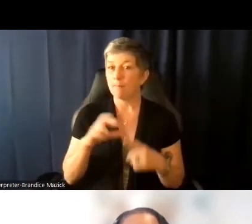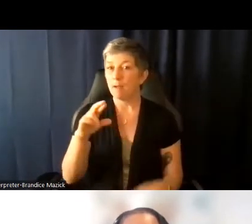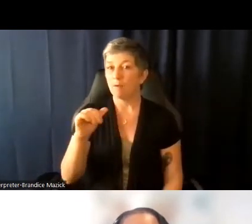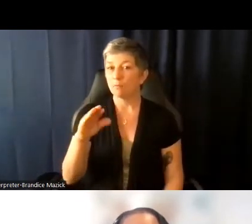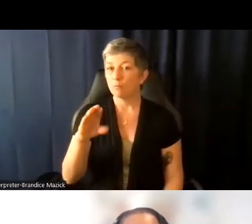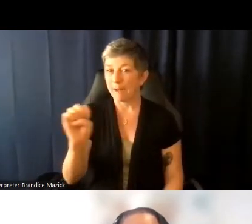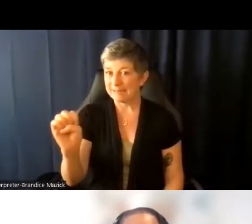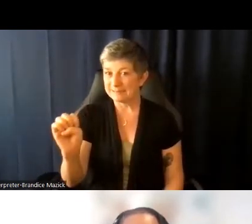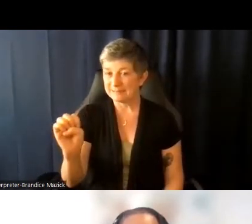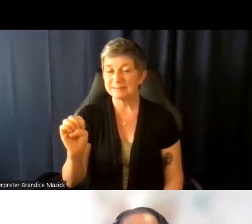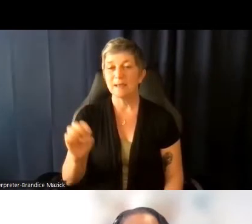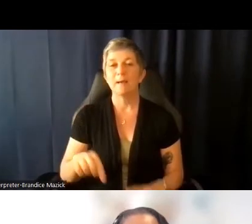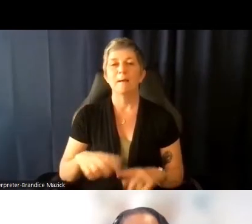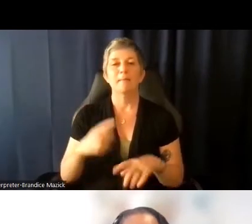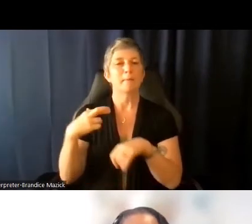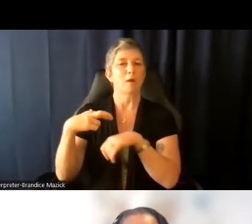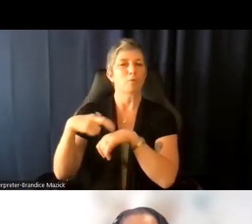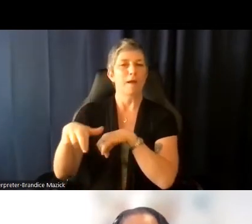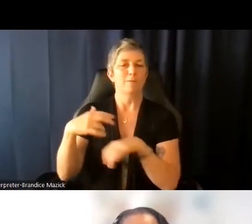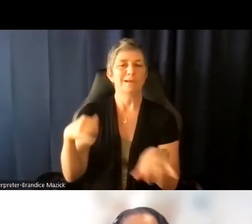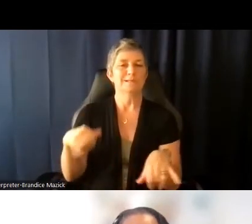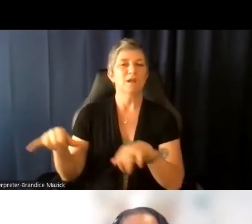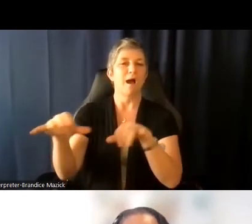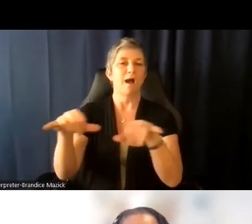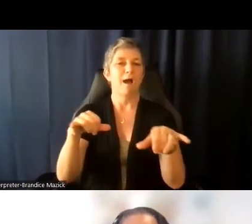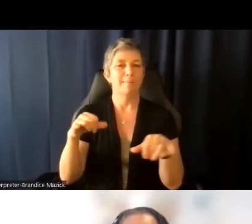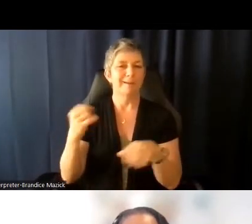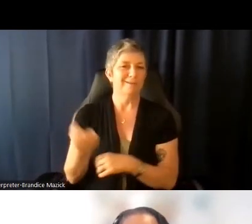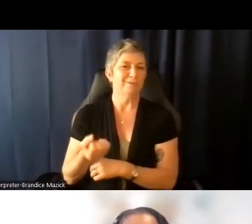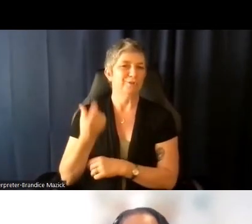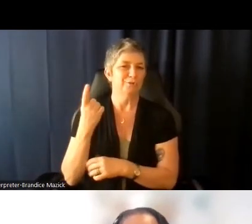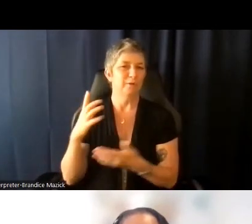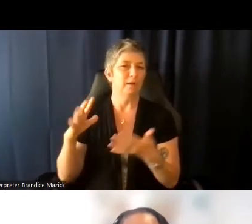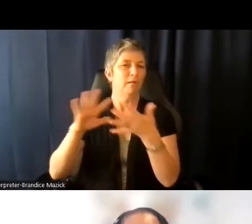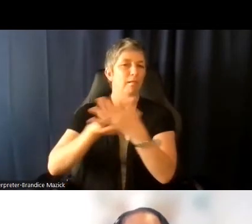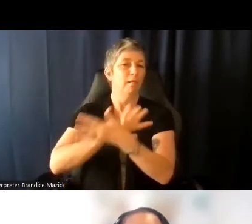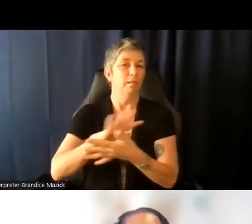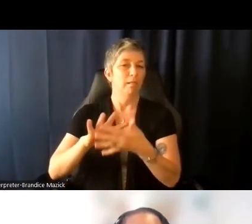may reference what is commonly, understood coded language.